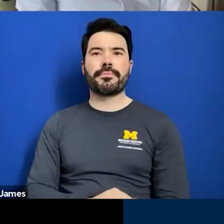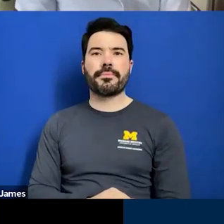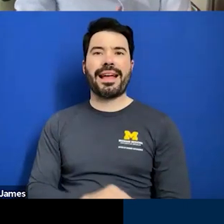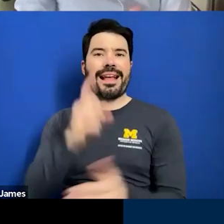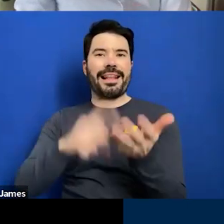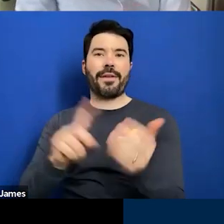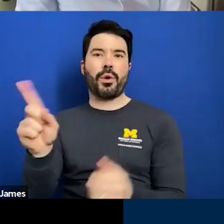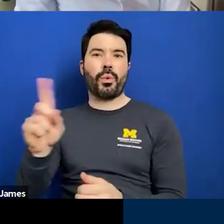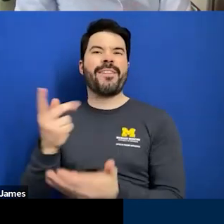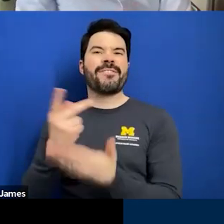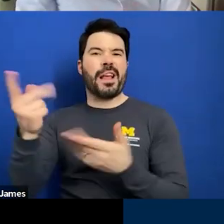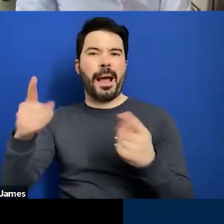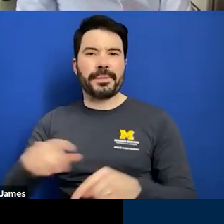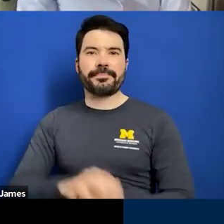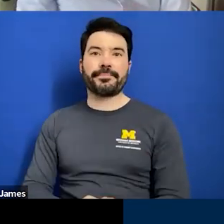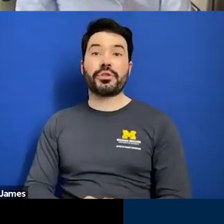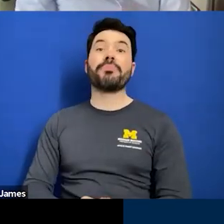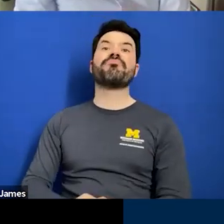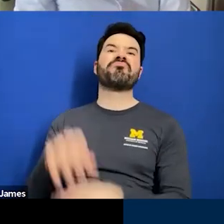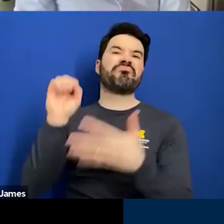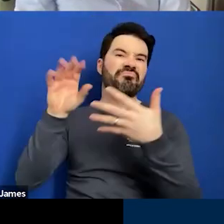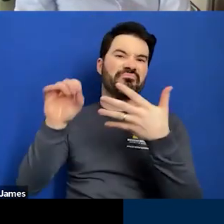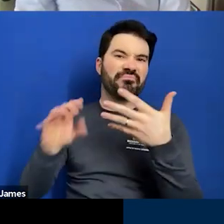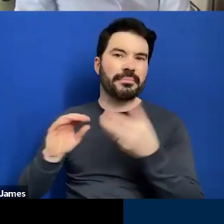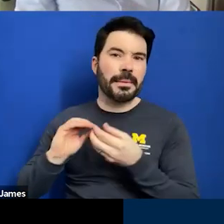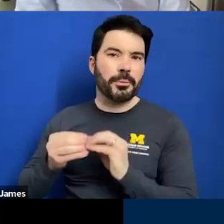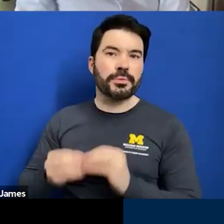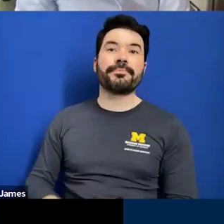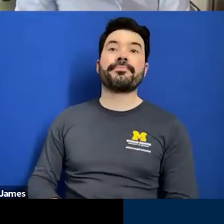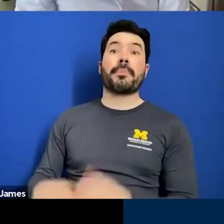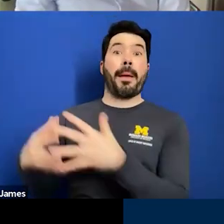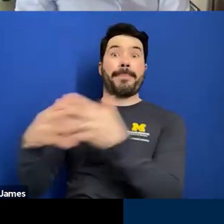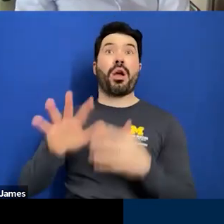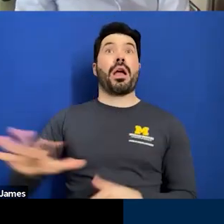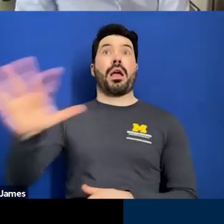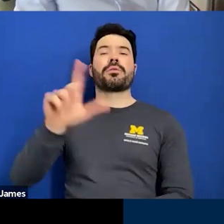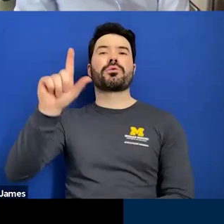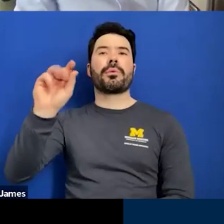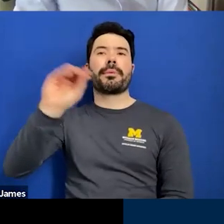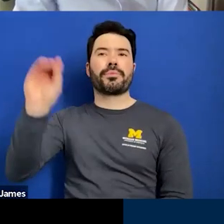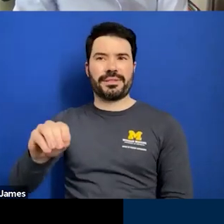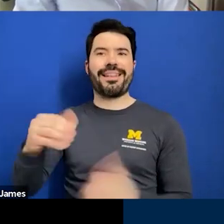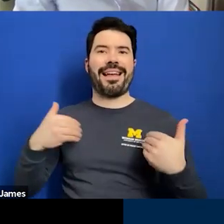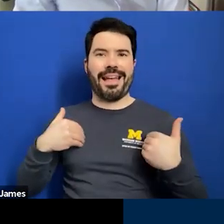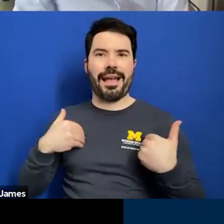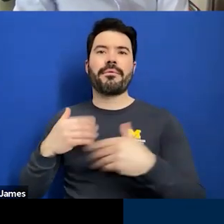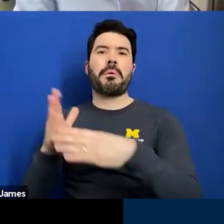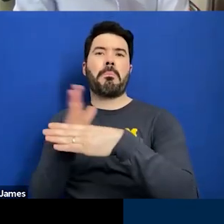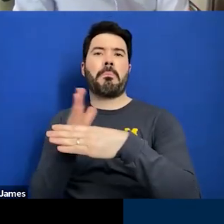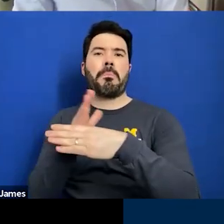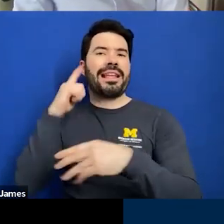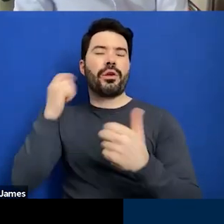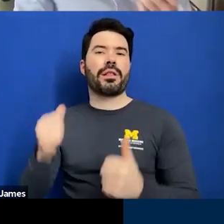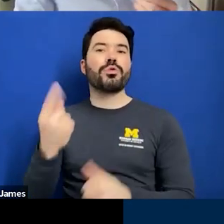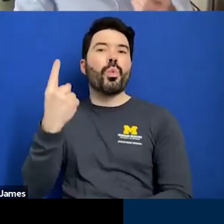So quick facts about hearing loss. About 20% of Americans have at least a mild hearing loss in one ear. You